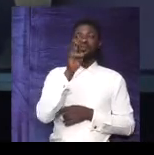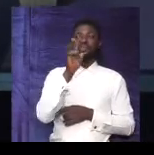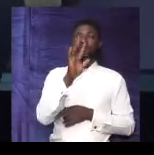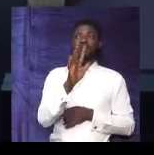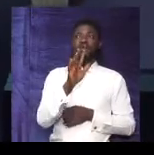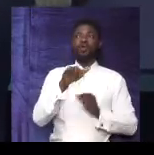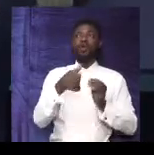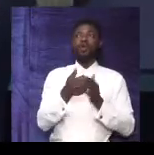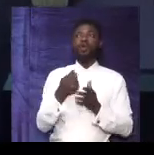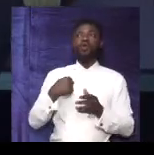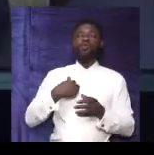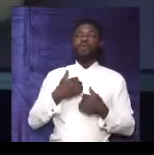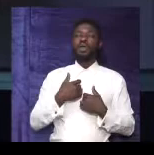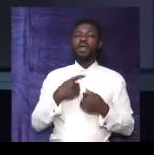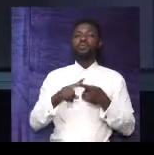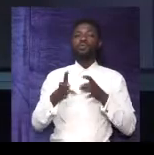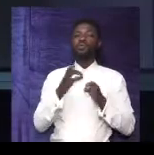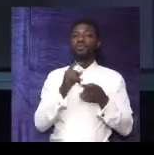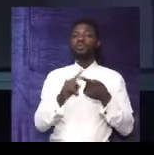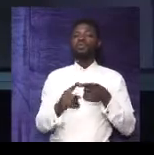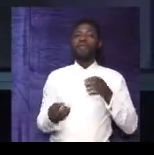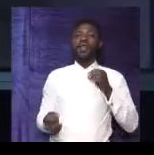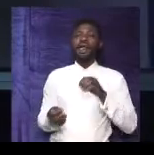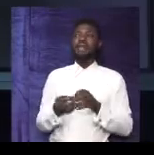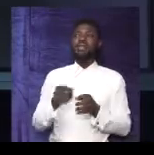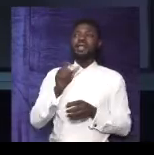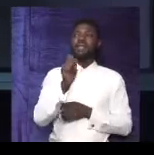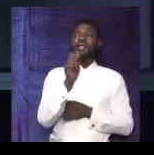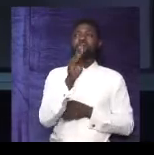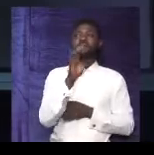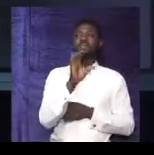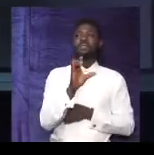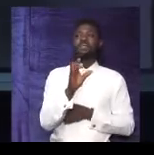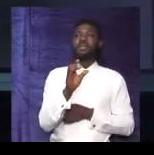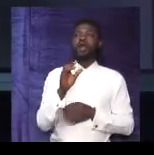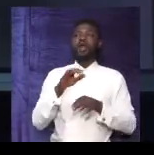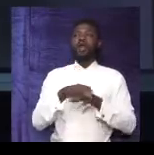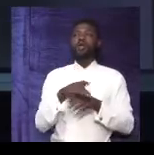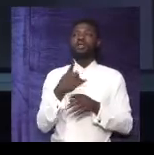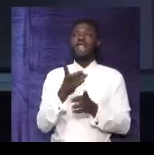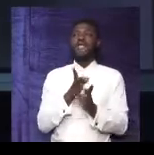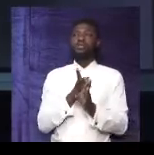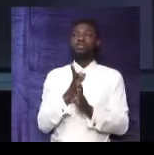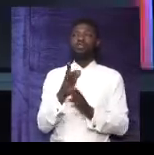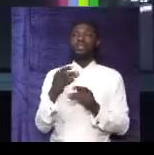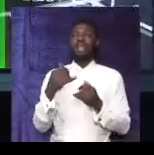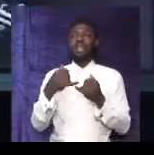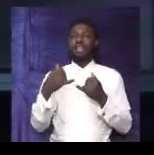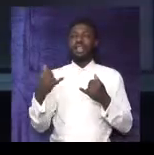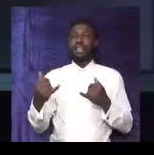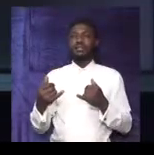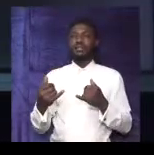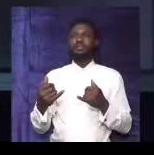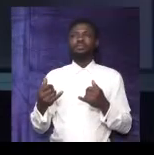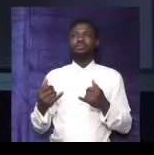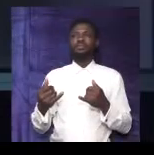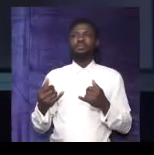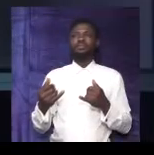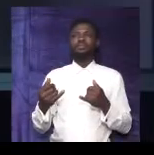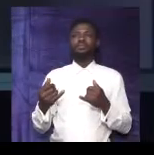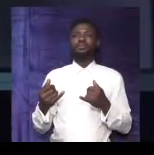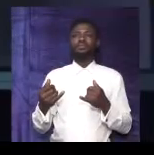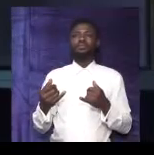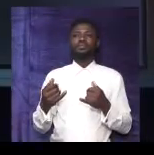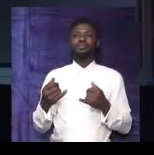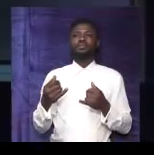and C is 25. All we have to do now is add A, B, C because they are on the same side of the straight line, and we'll get this